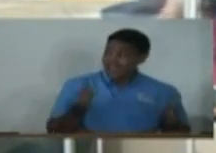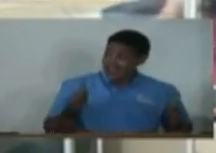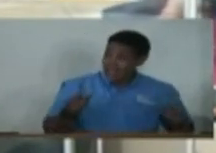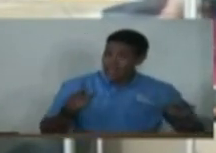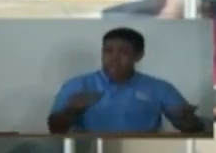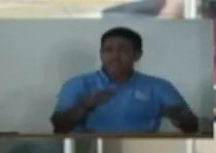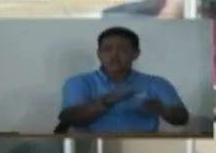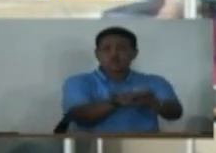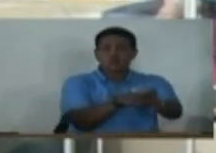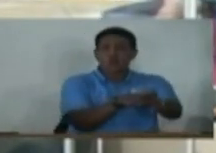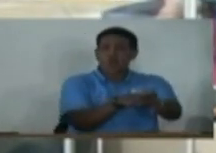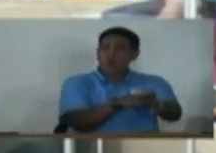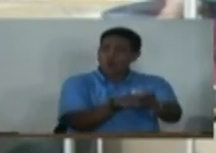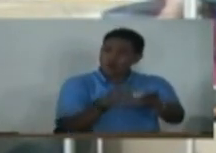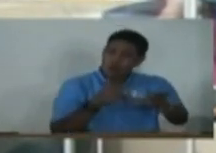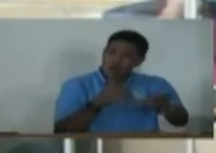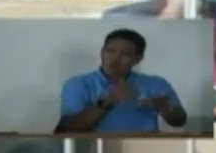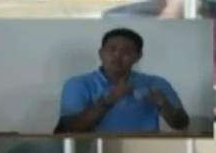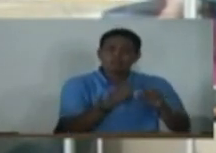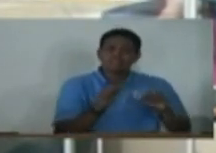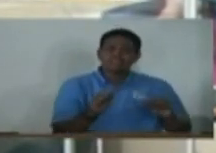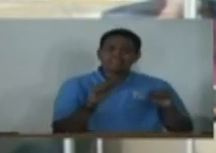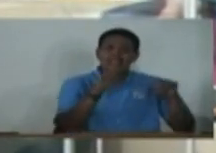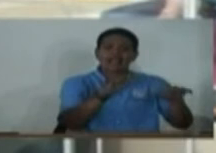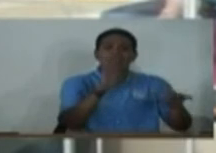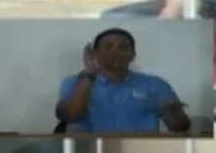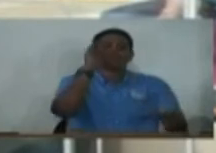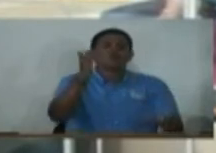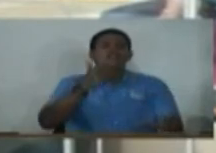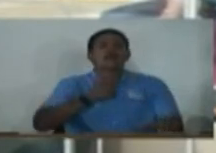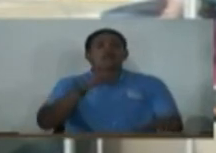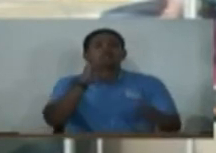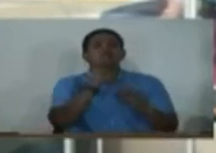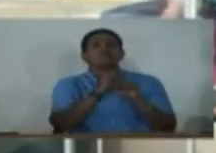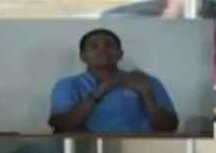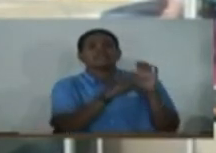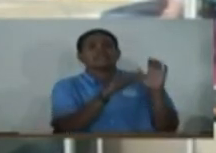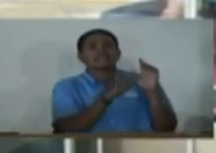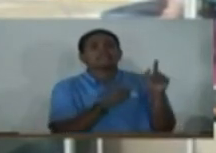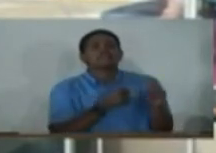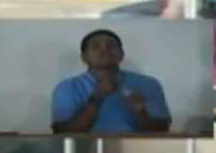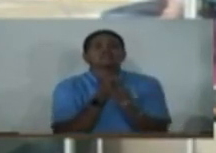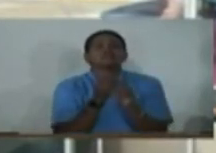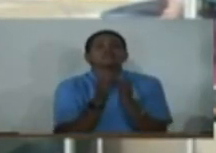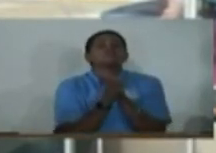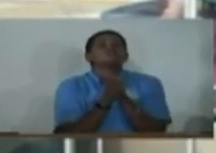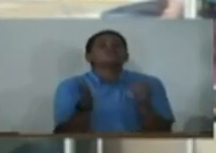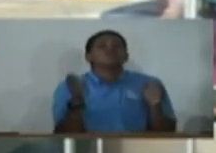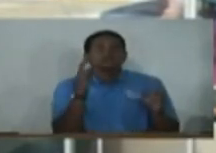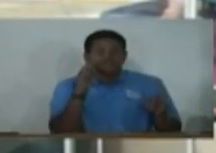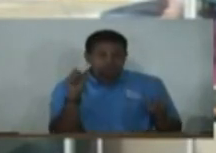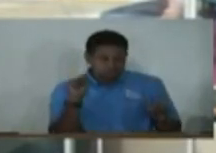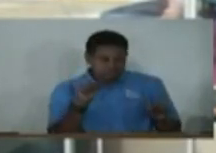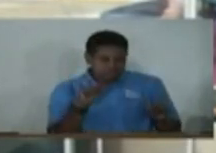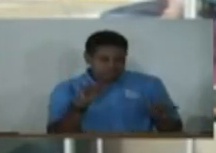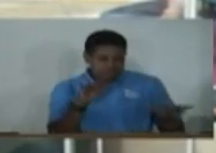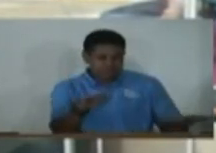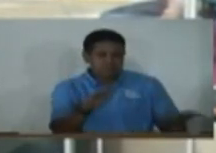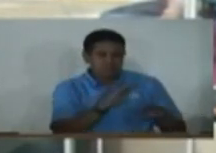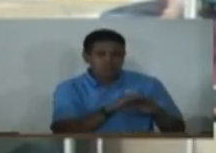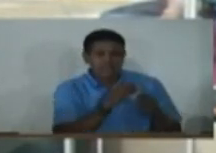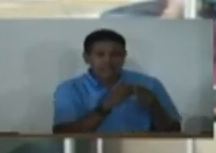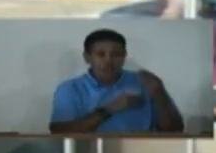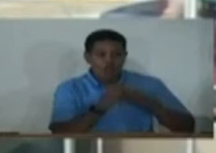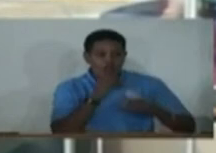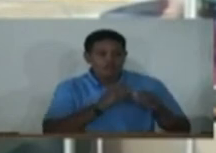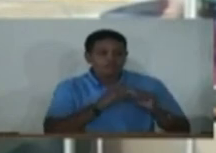slow movement and gatherings will have a negative impact generally on the economy, but